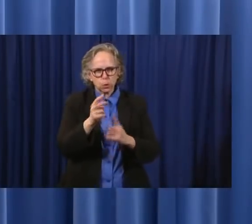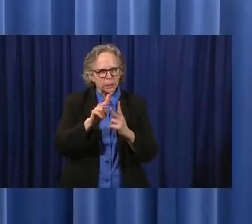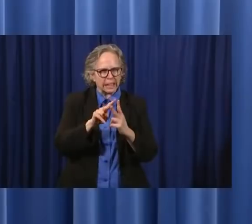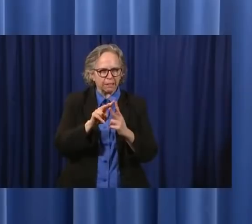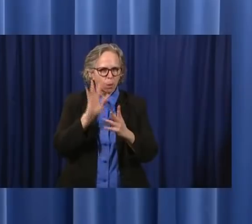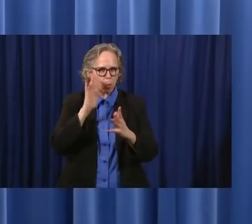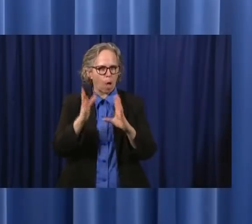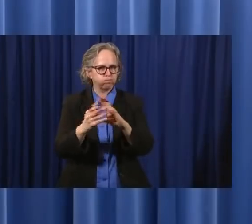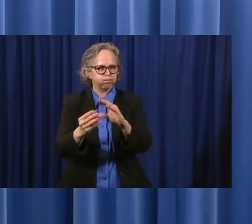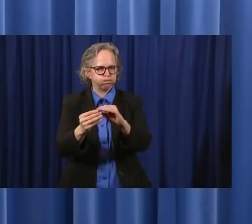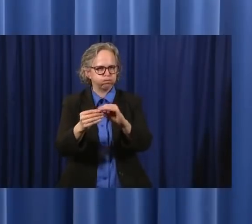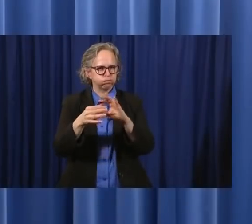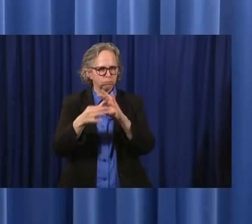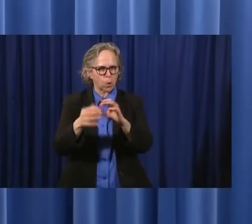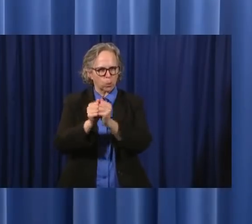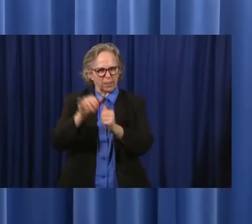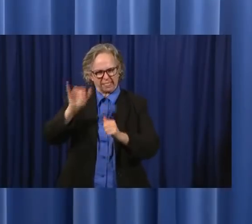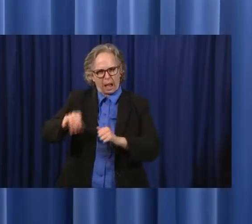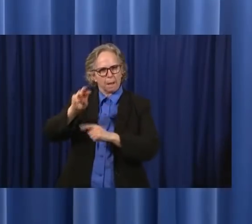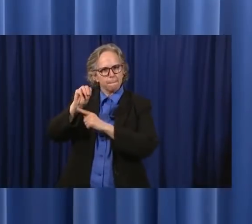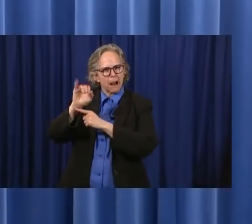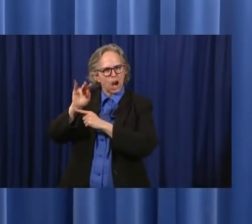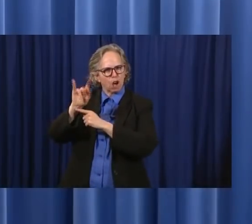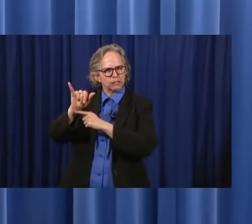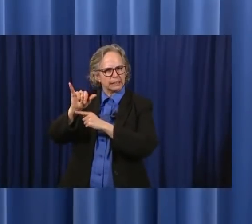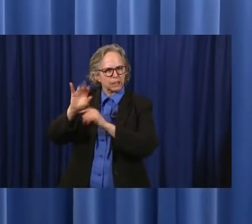be talking about that.